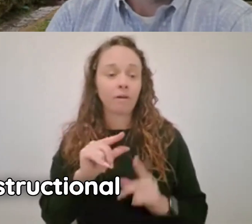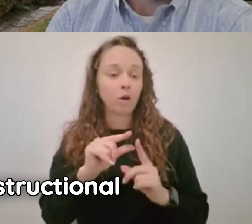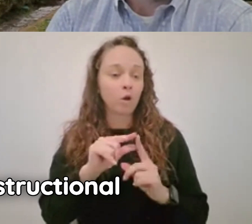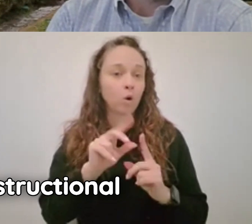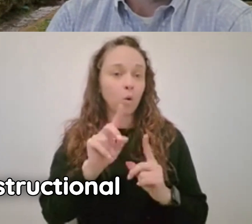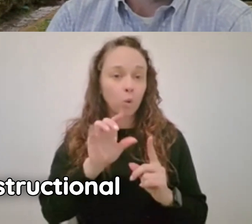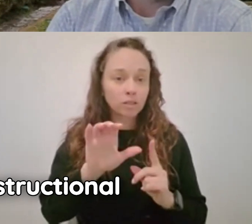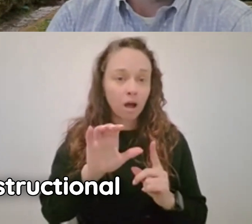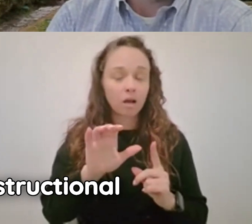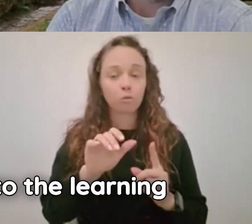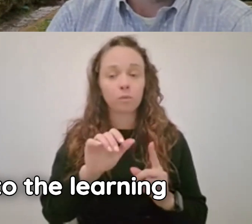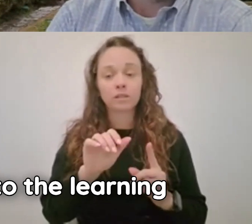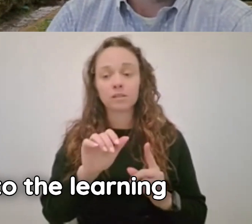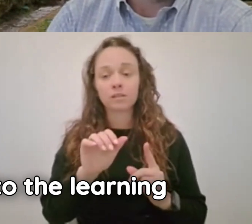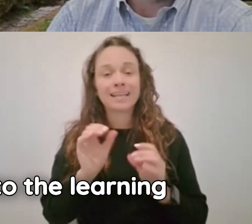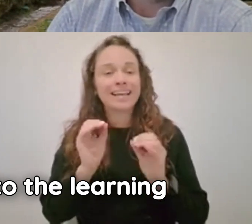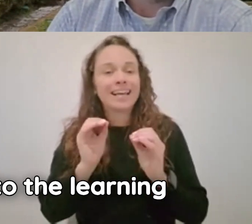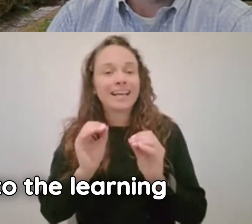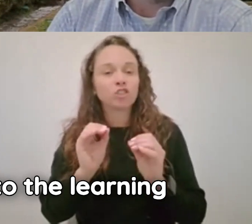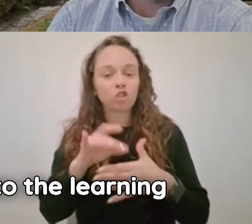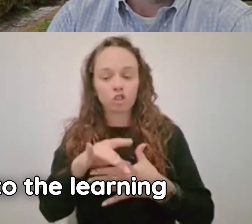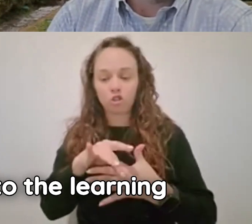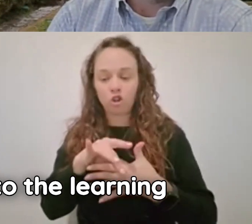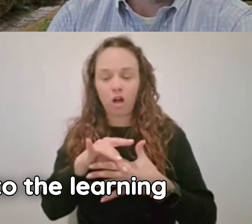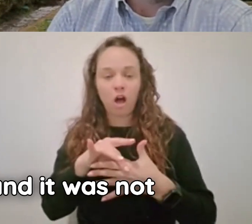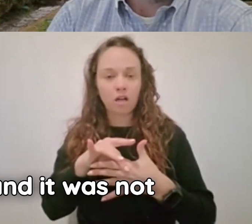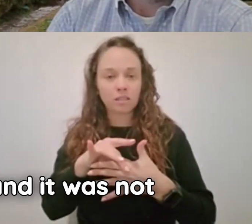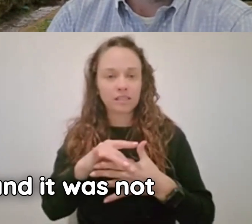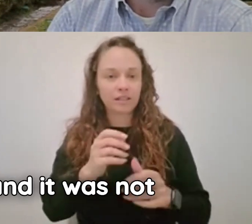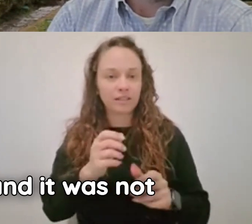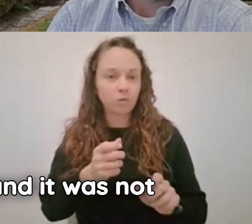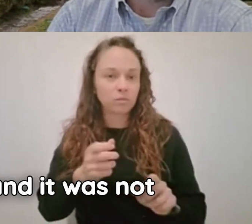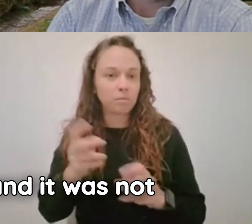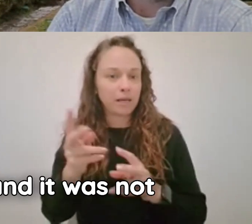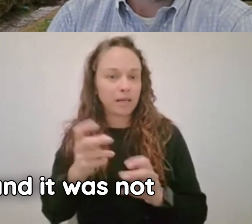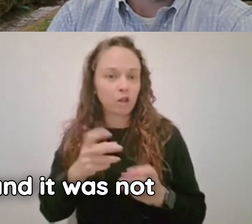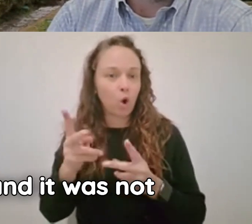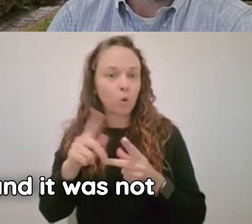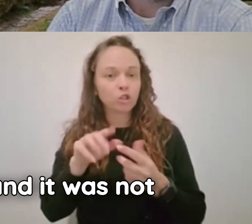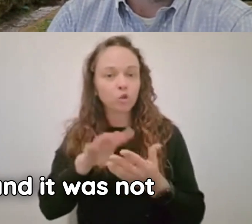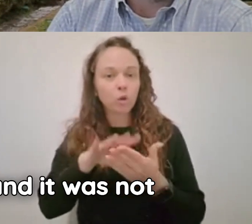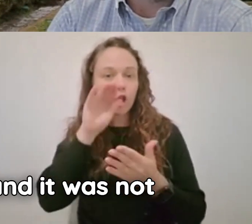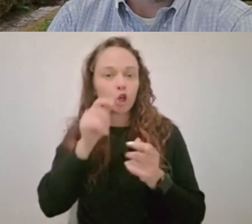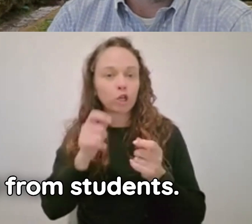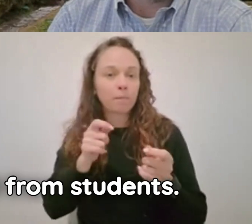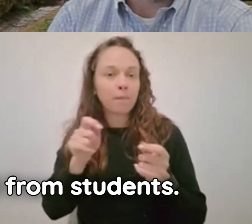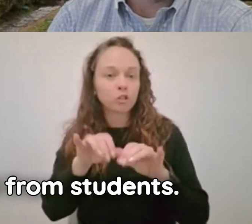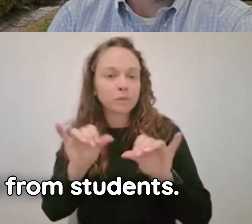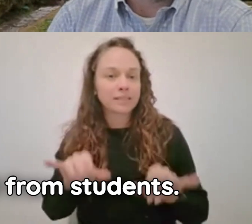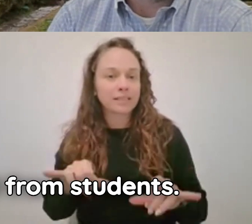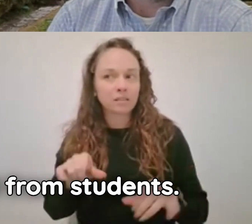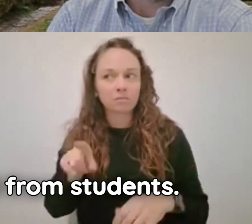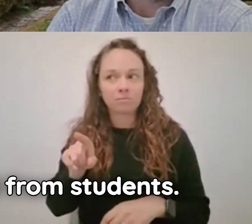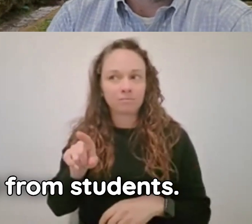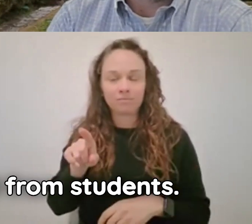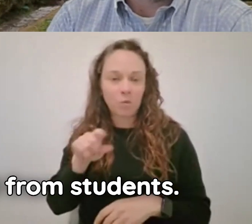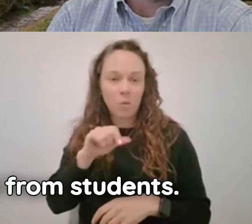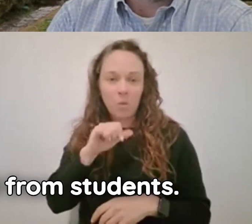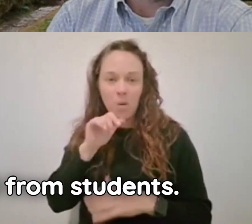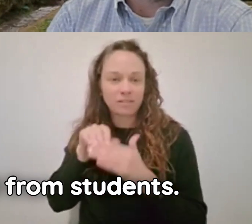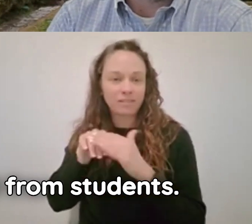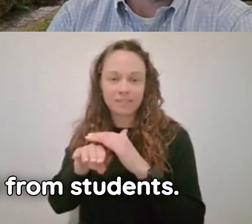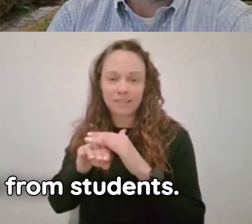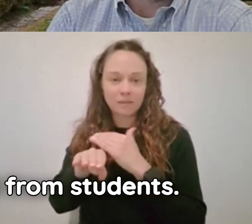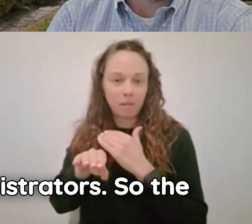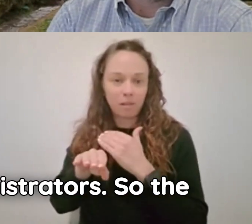documents, instructional content being loaded into the learning management system, and it was not accessible. We had heard